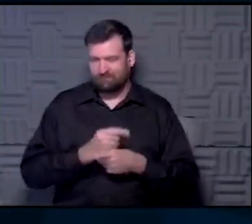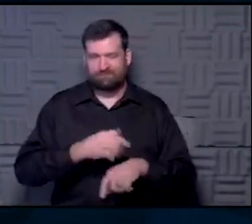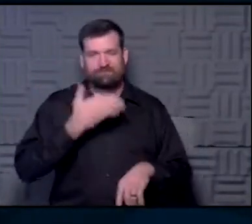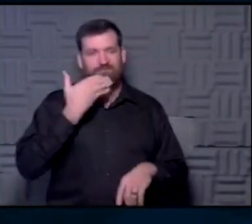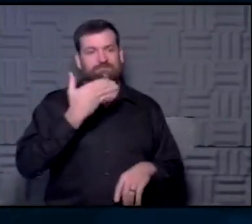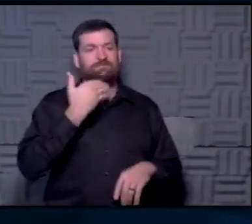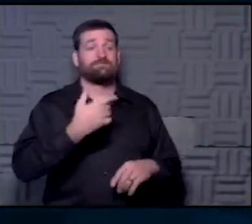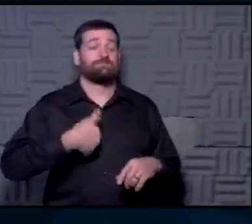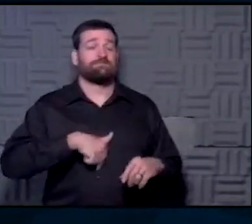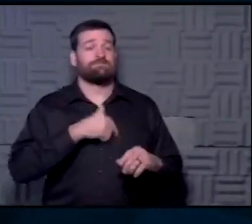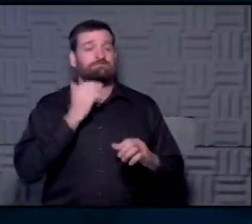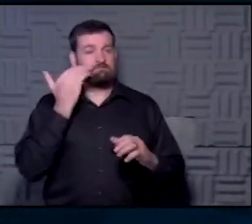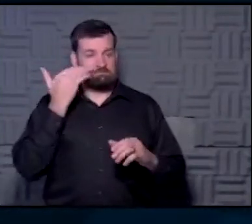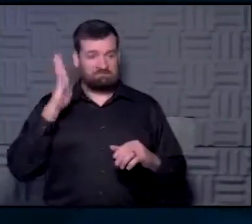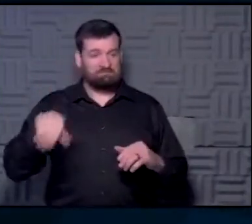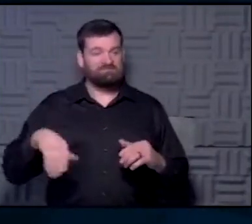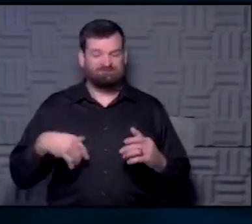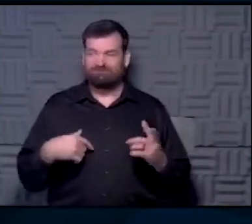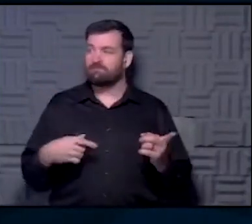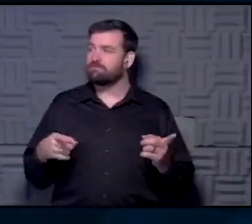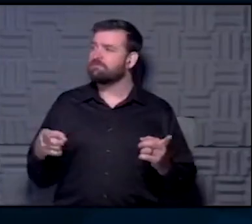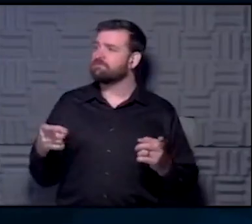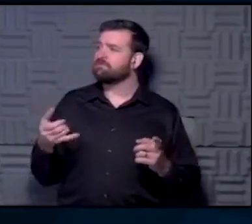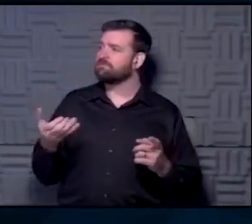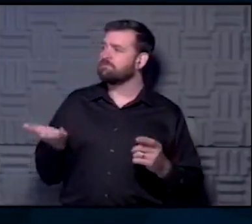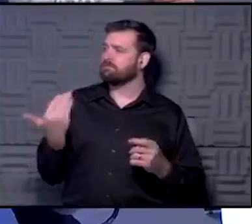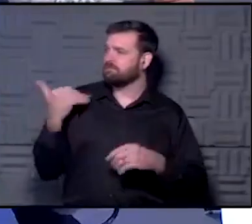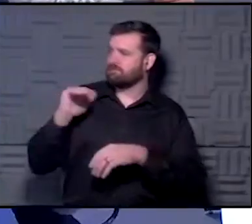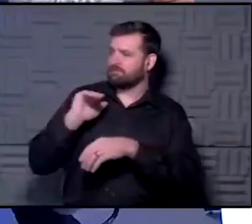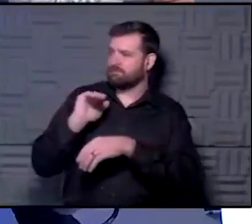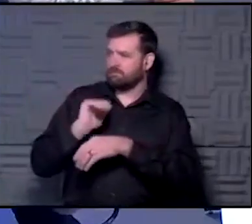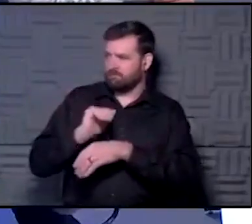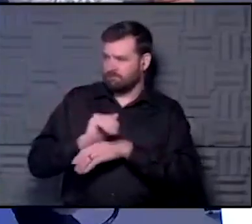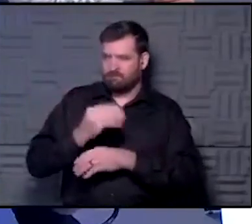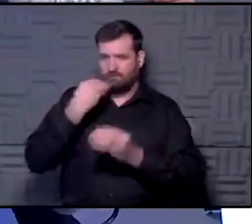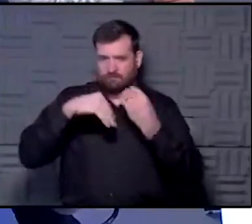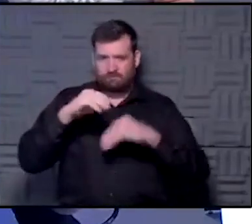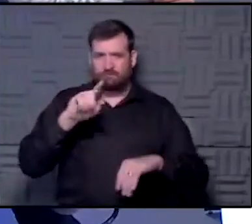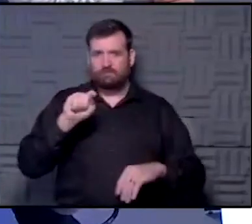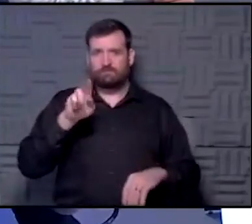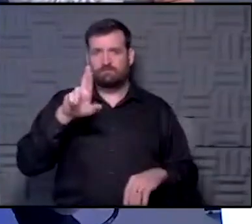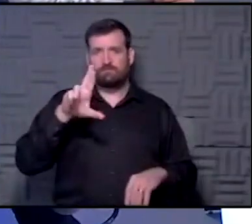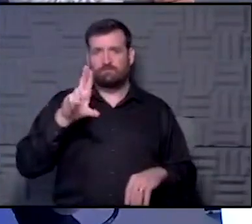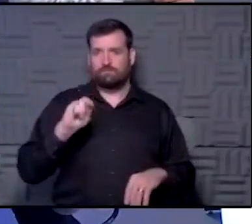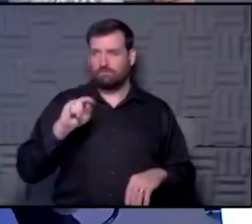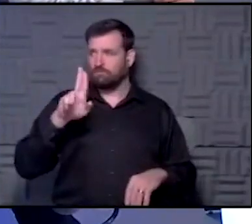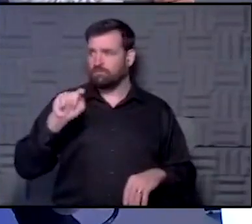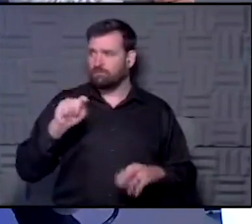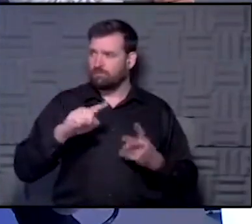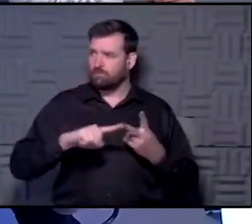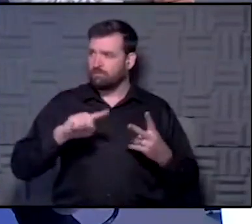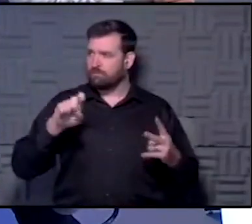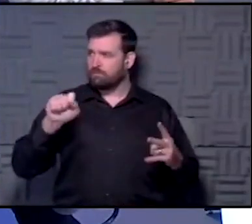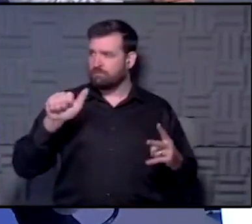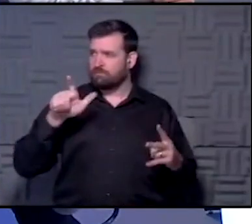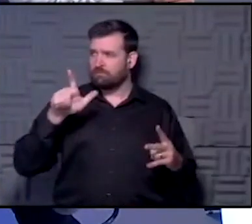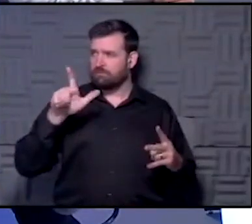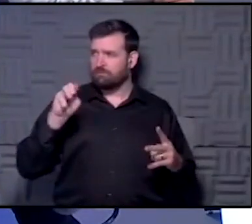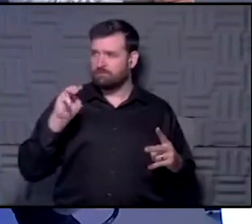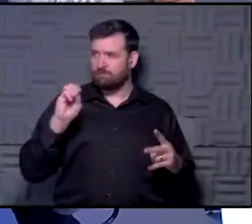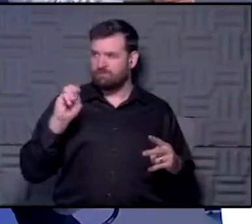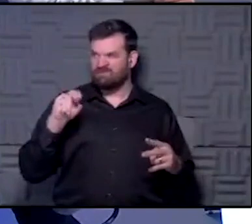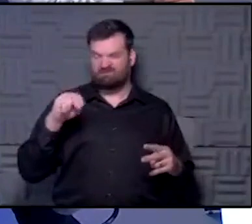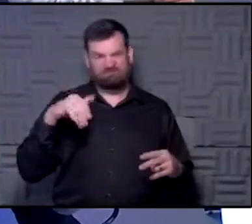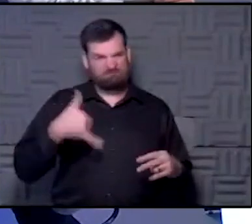we're noting that everything has a place, of course. So last night I had trout and a salad, and trying to think of what else my wife cooked for dinner. It was pretty